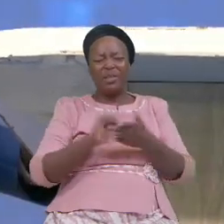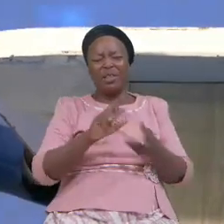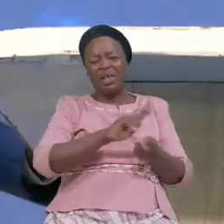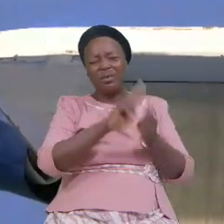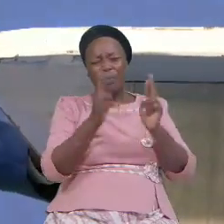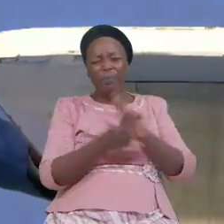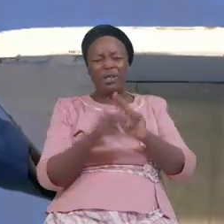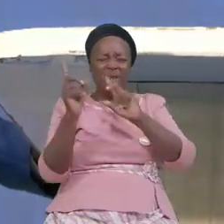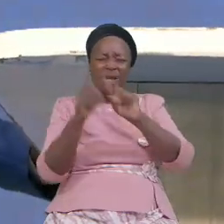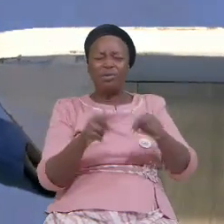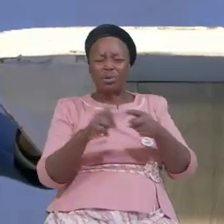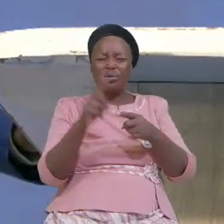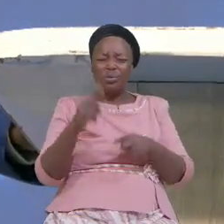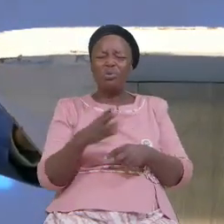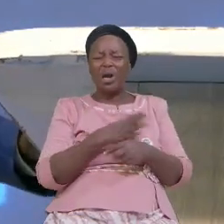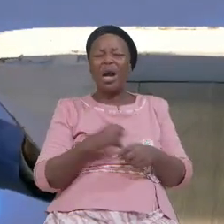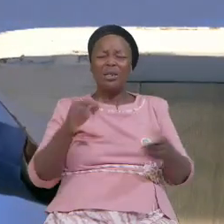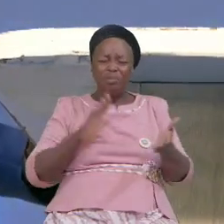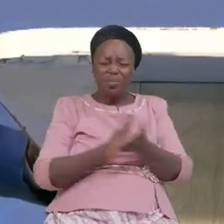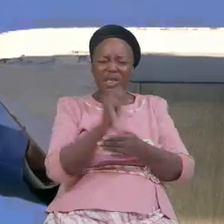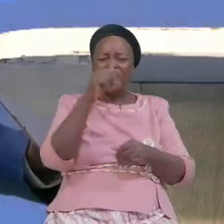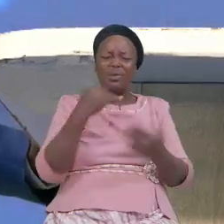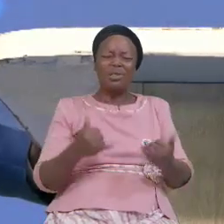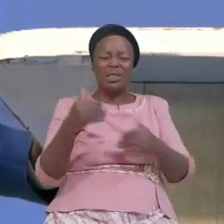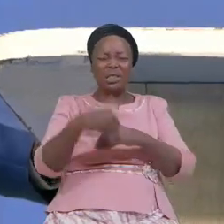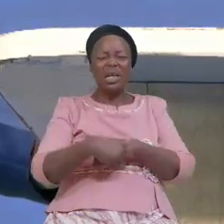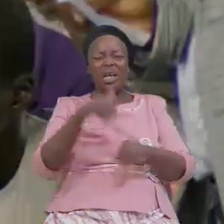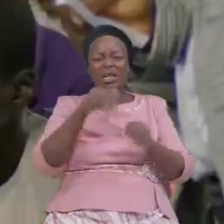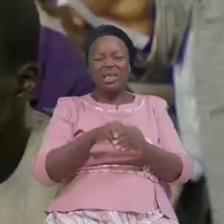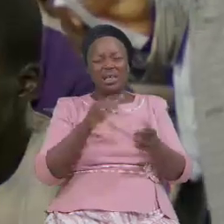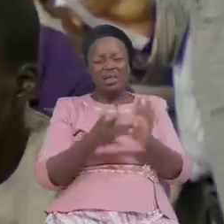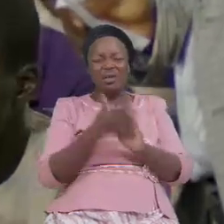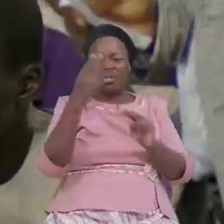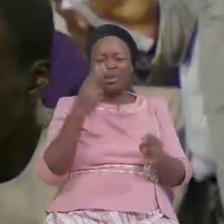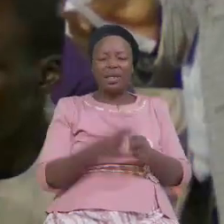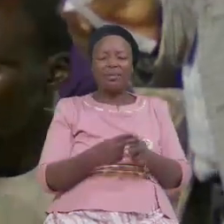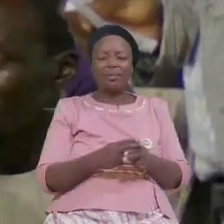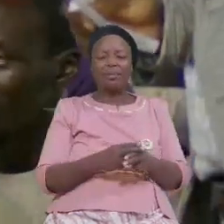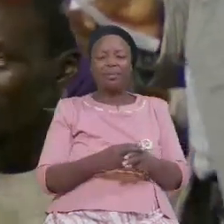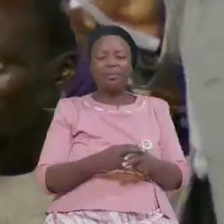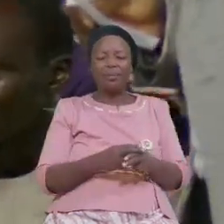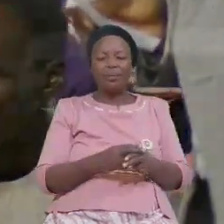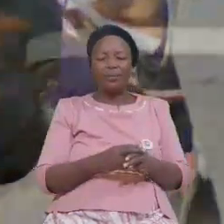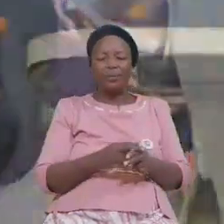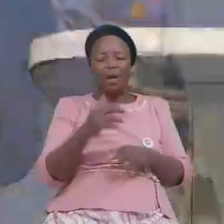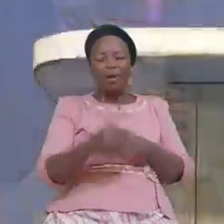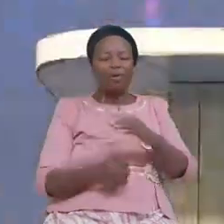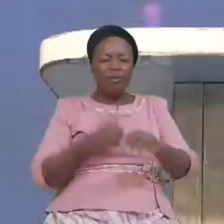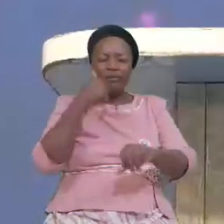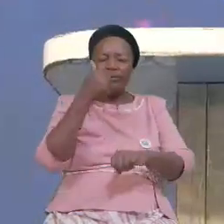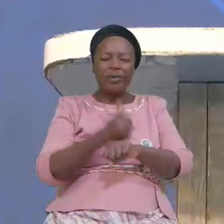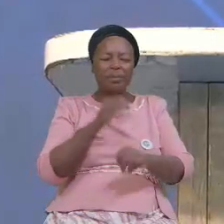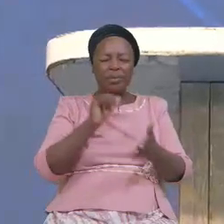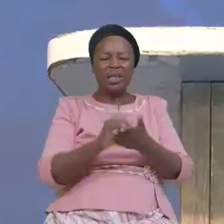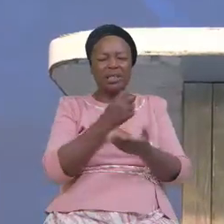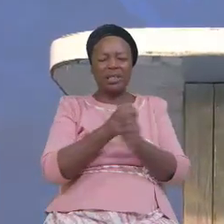to you, and believes tonight in Jesus' name. Confirm that